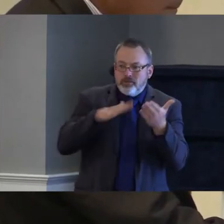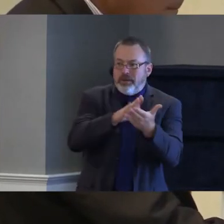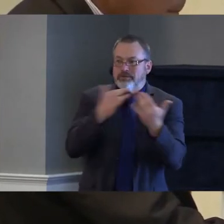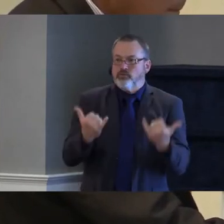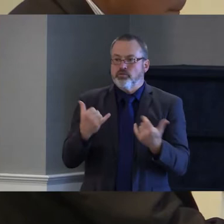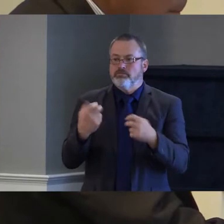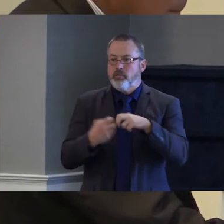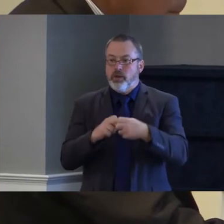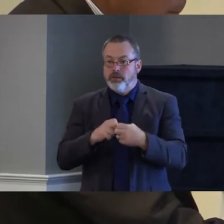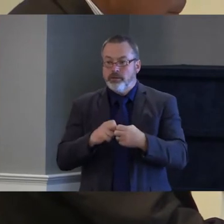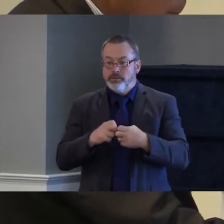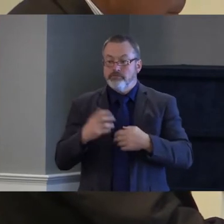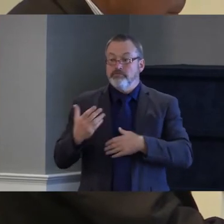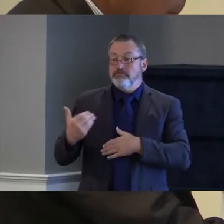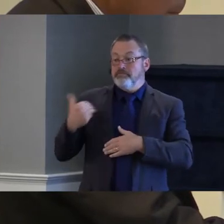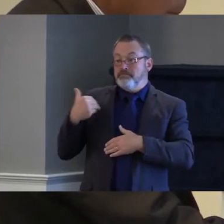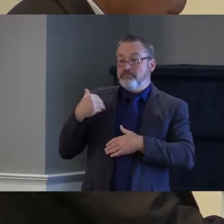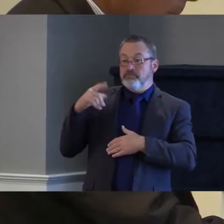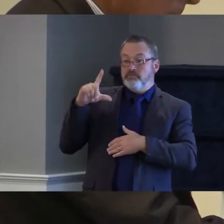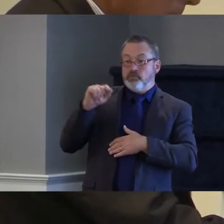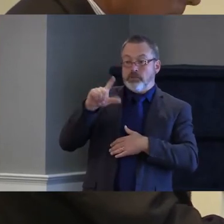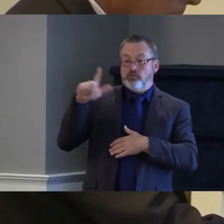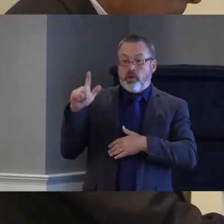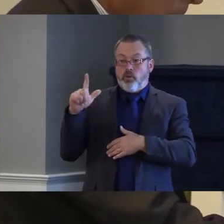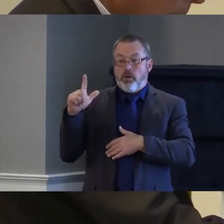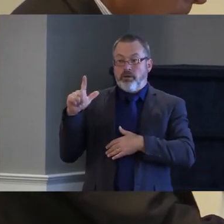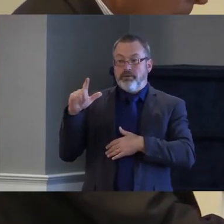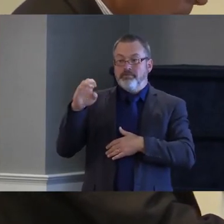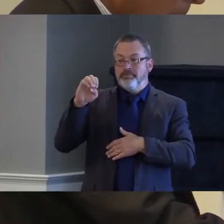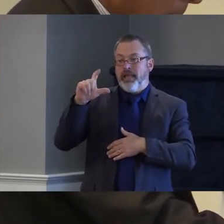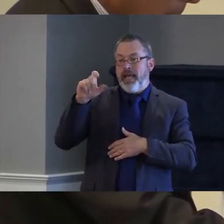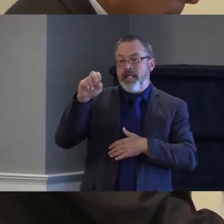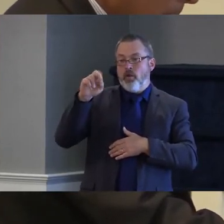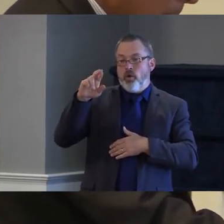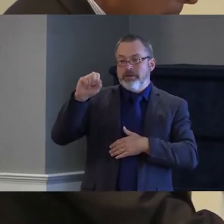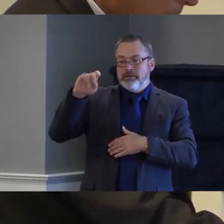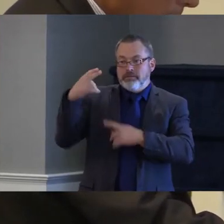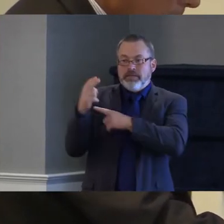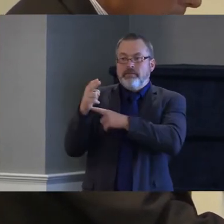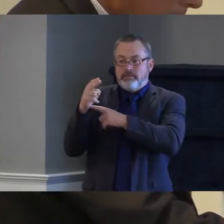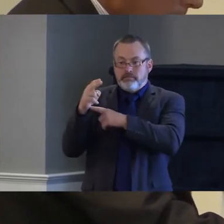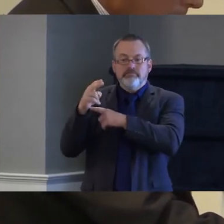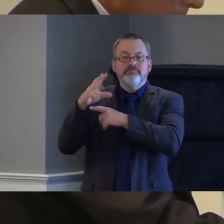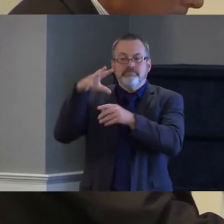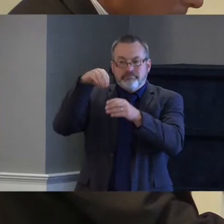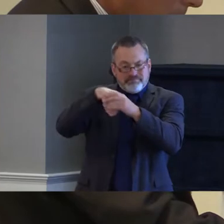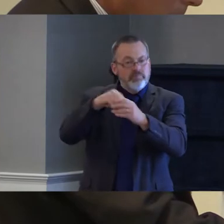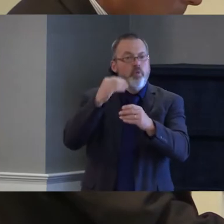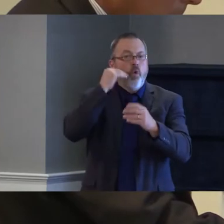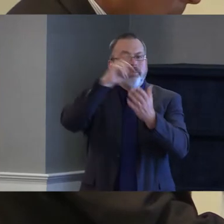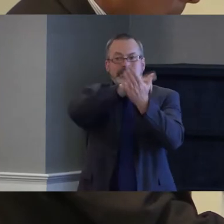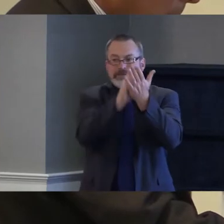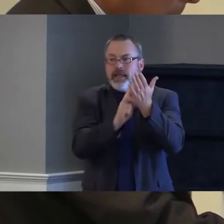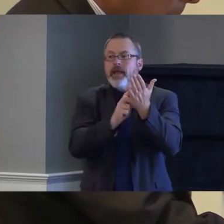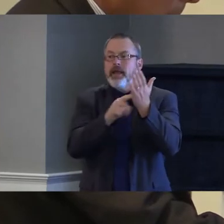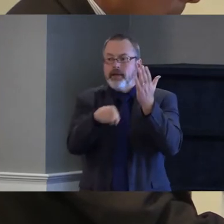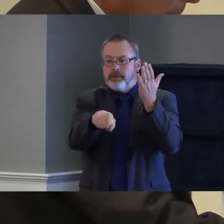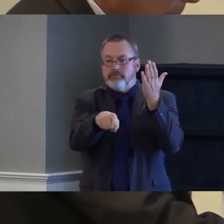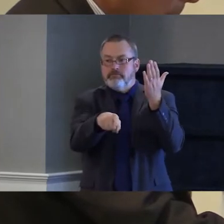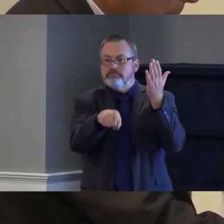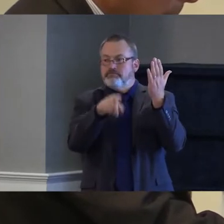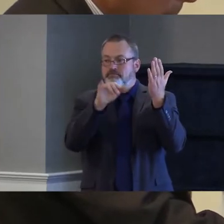Act, which would have ensured that all new single-family homes or townhouses receiving federal funding would